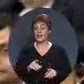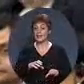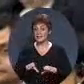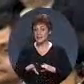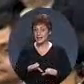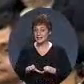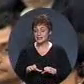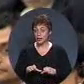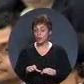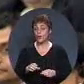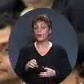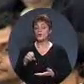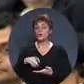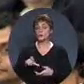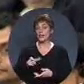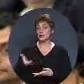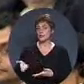Quebec.